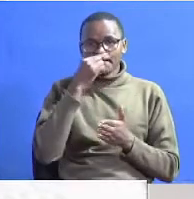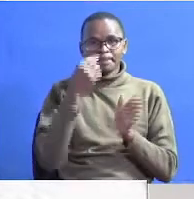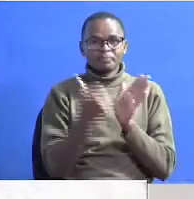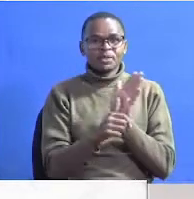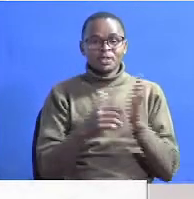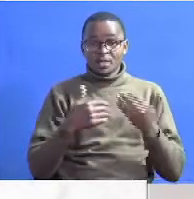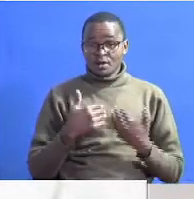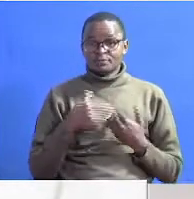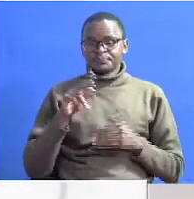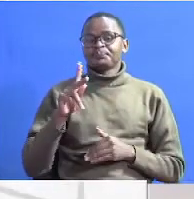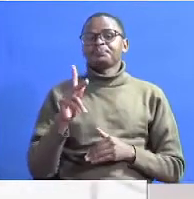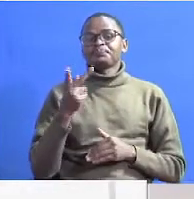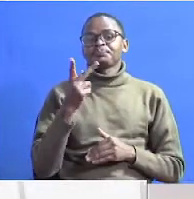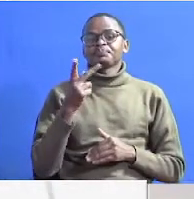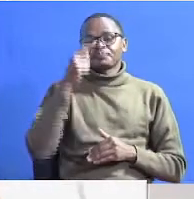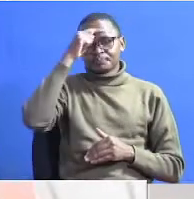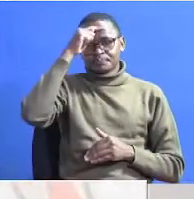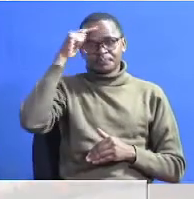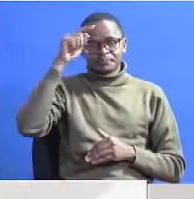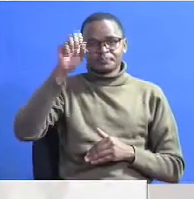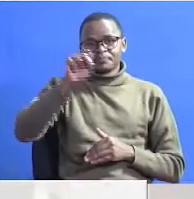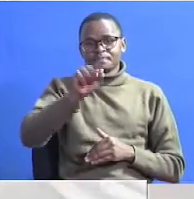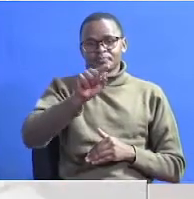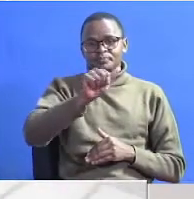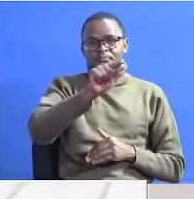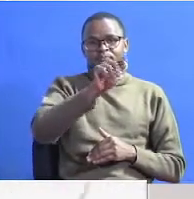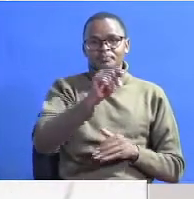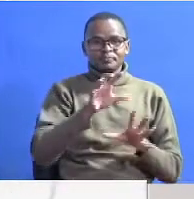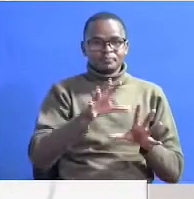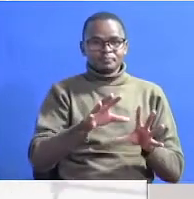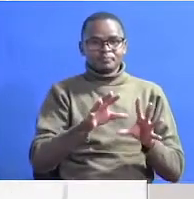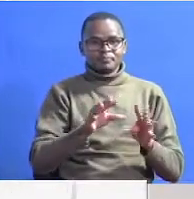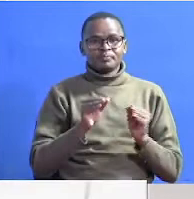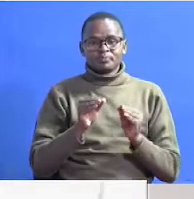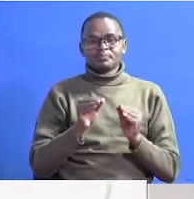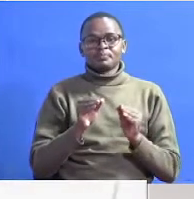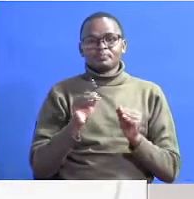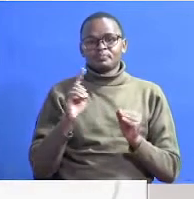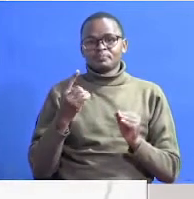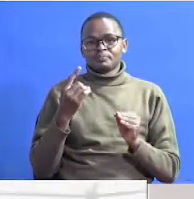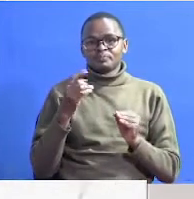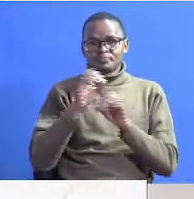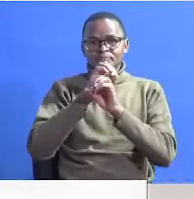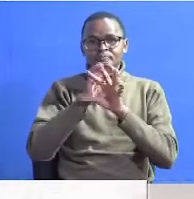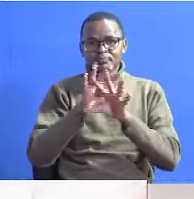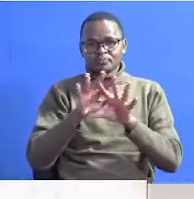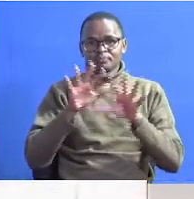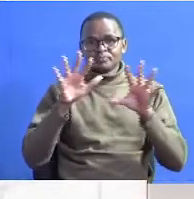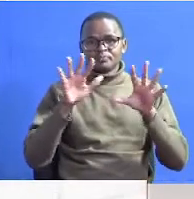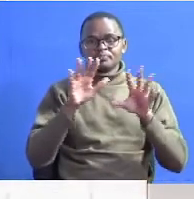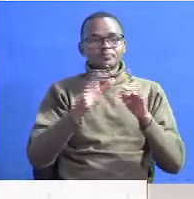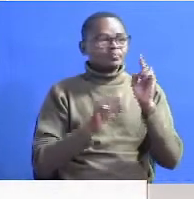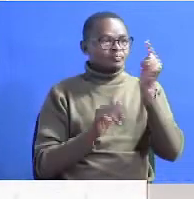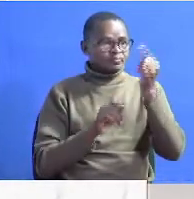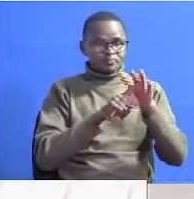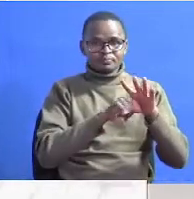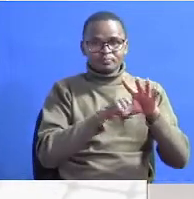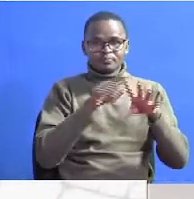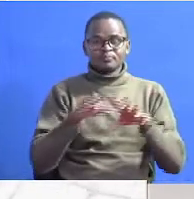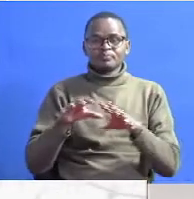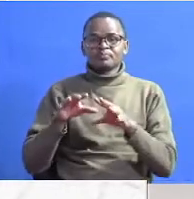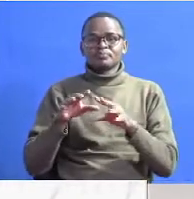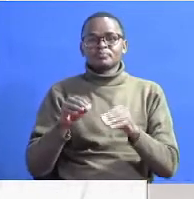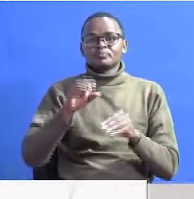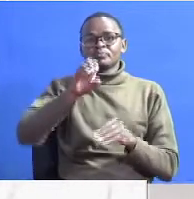you're facing in Kenya is due to the state capture. And he came out clearly just the other day saying that once he takes